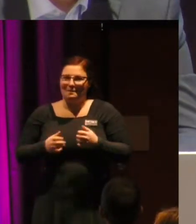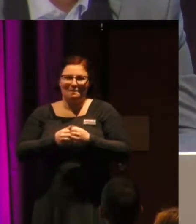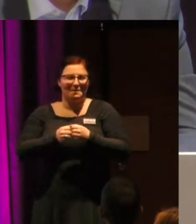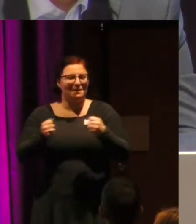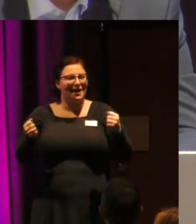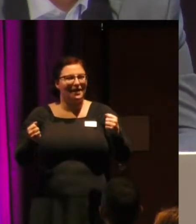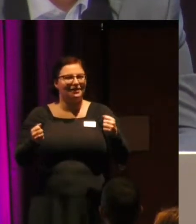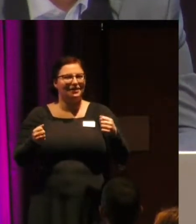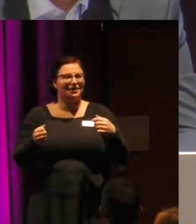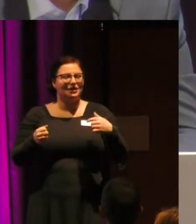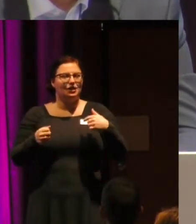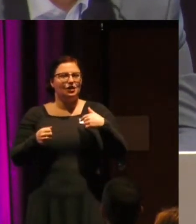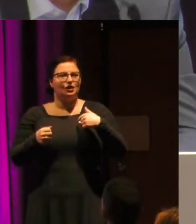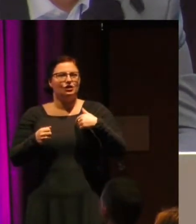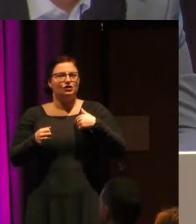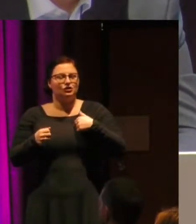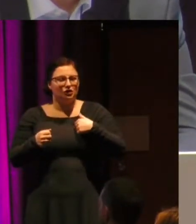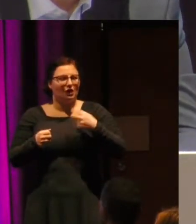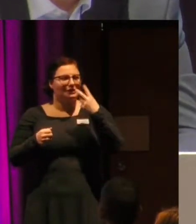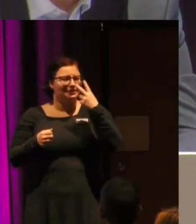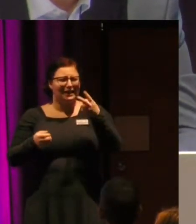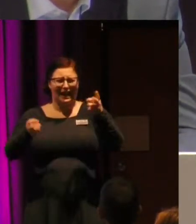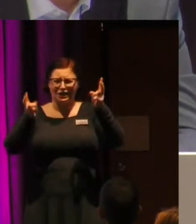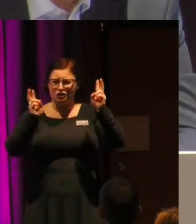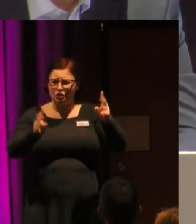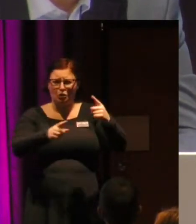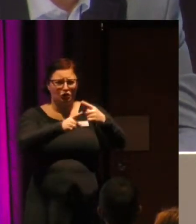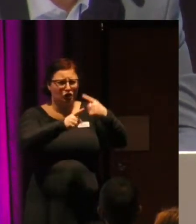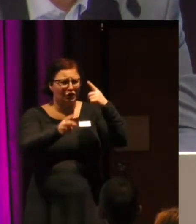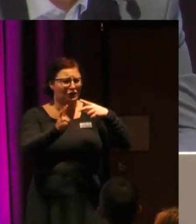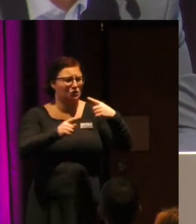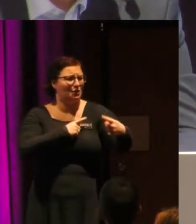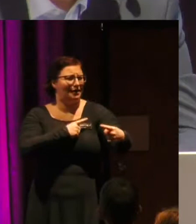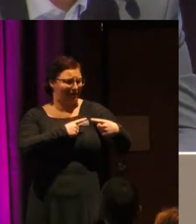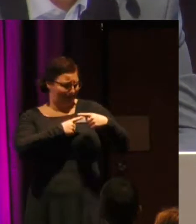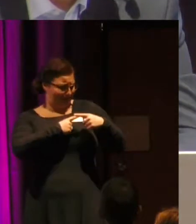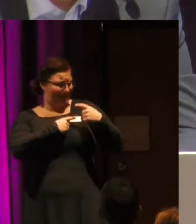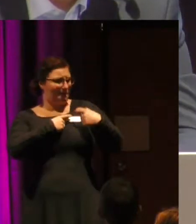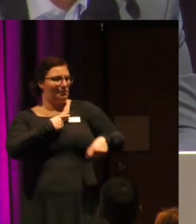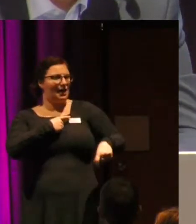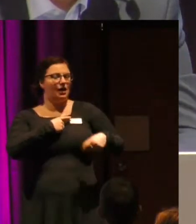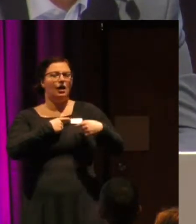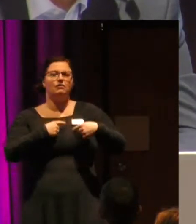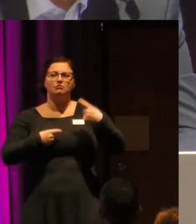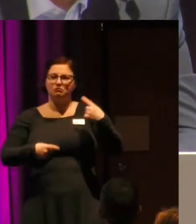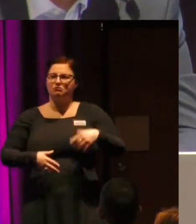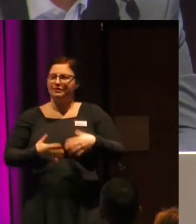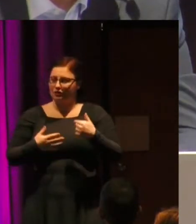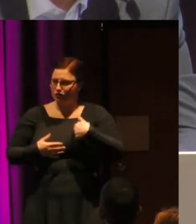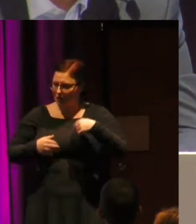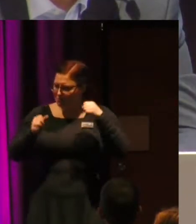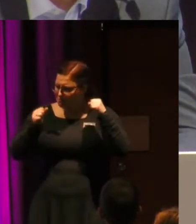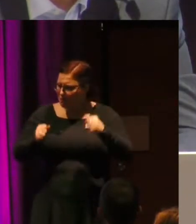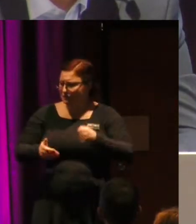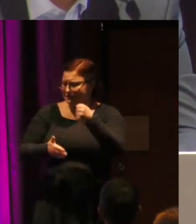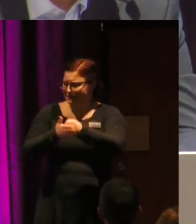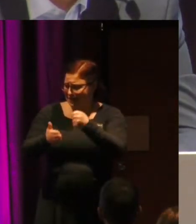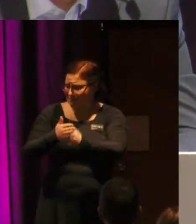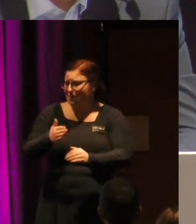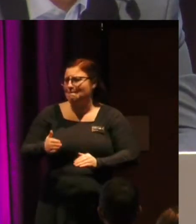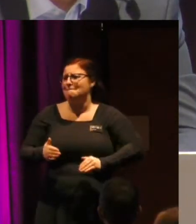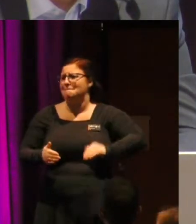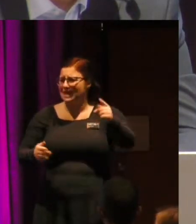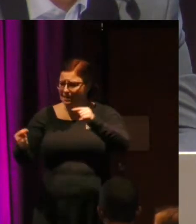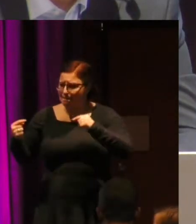when you see that it is so visible and is so close to you, you really realize that you even have to fight more against